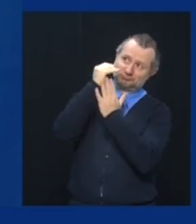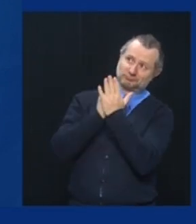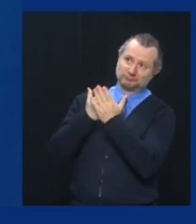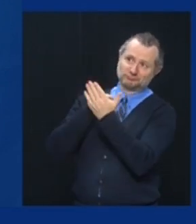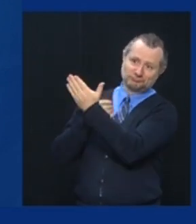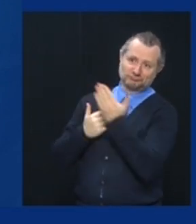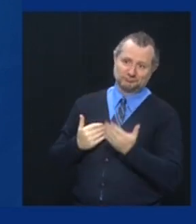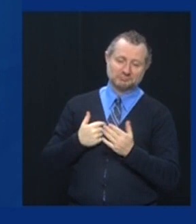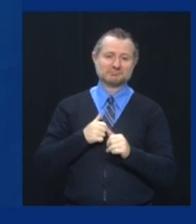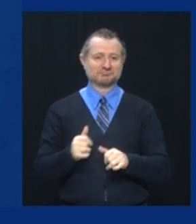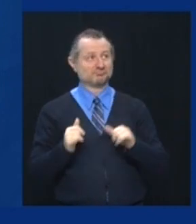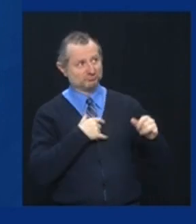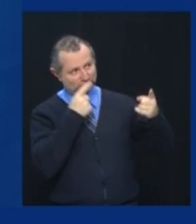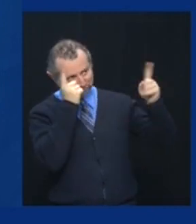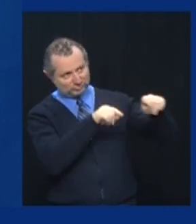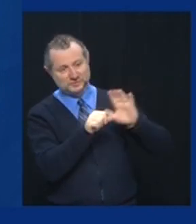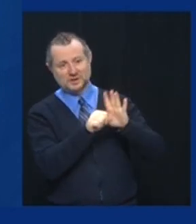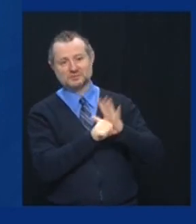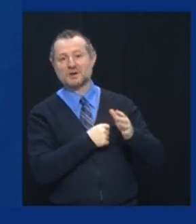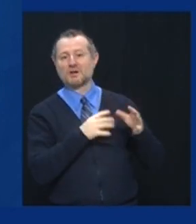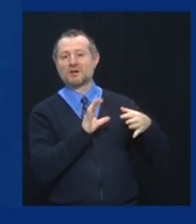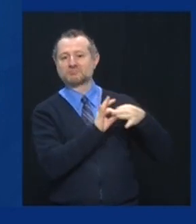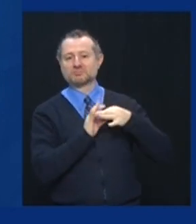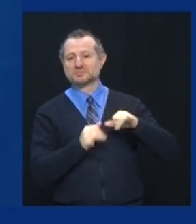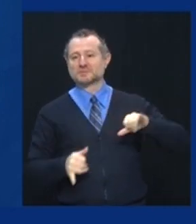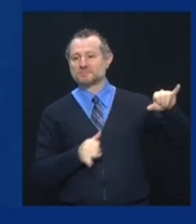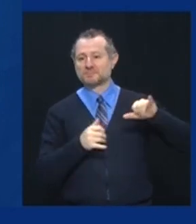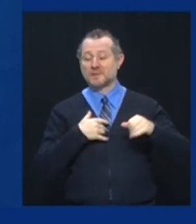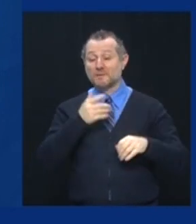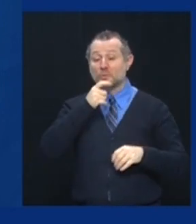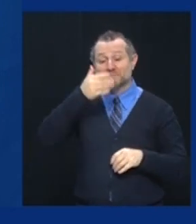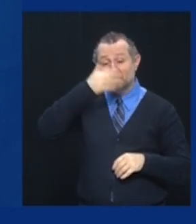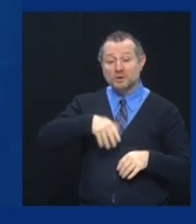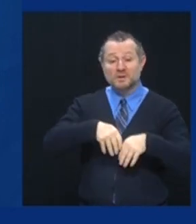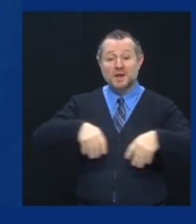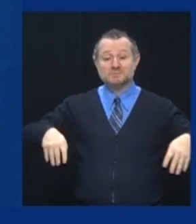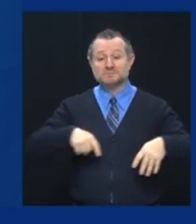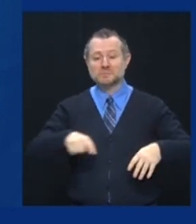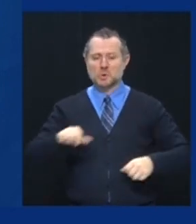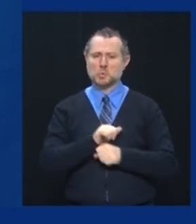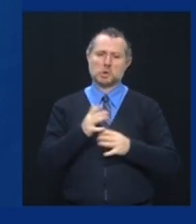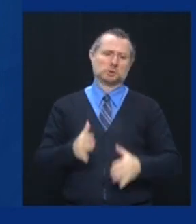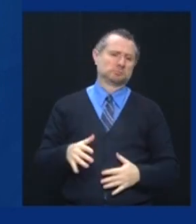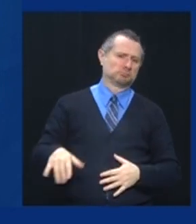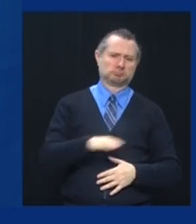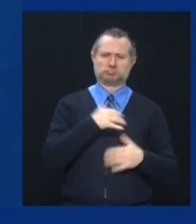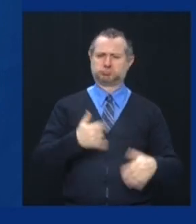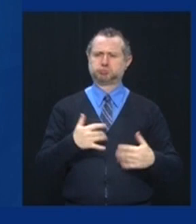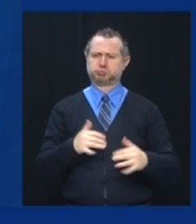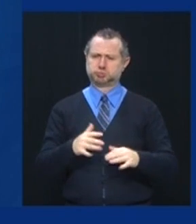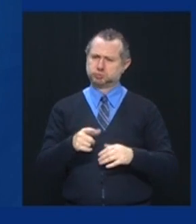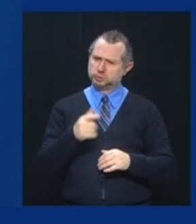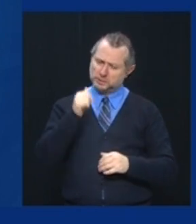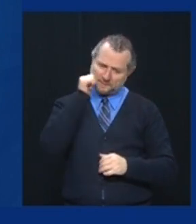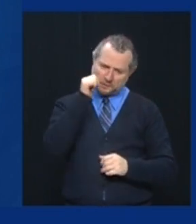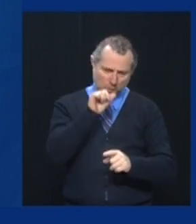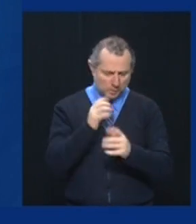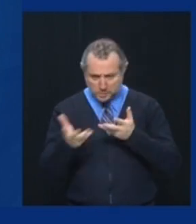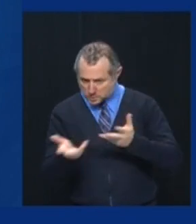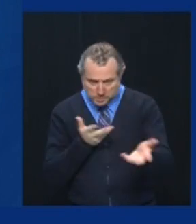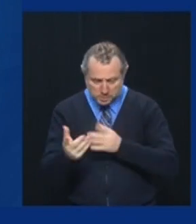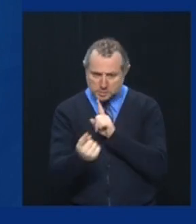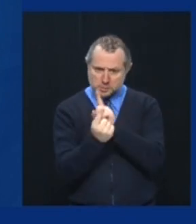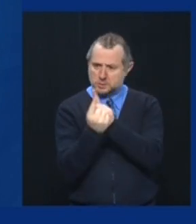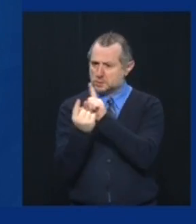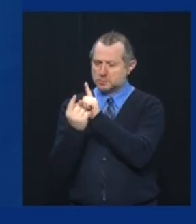line. They are exposed to people with the virus, and if a healthcare worker gets sick, they are then a super spreader.